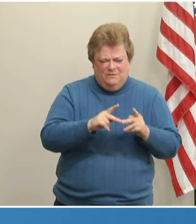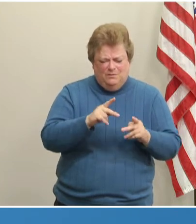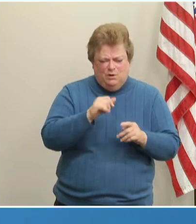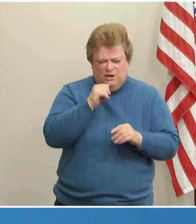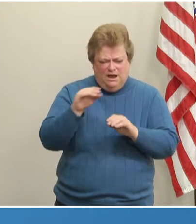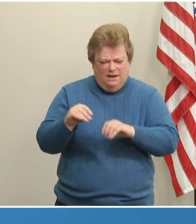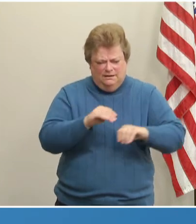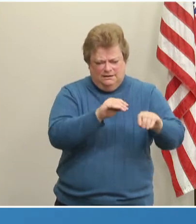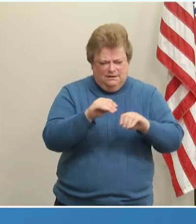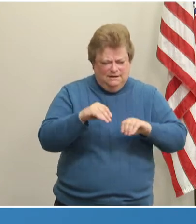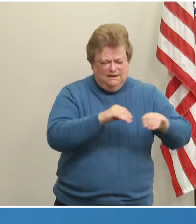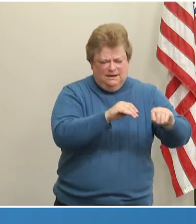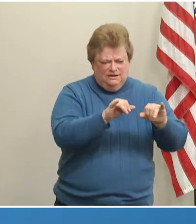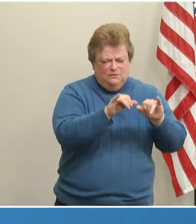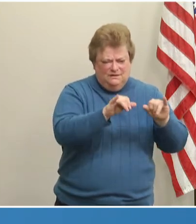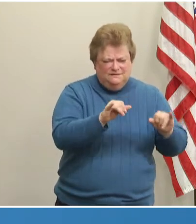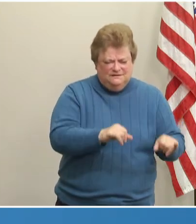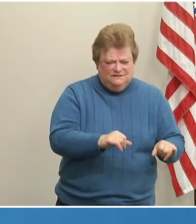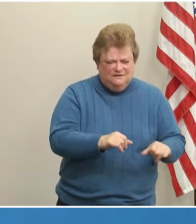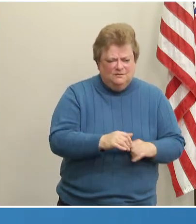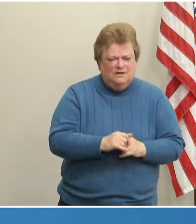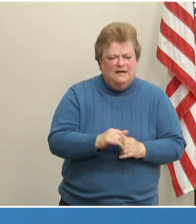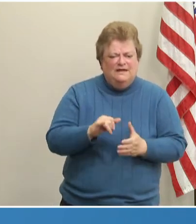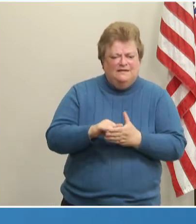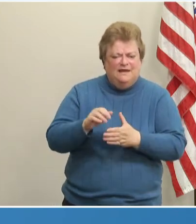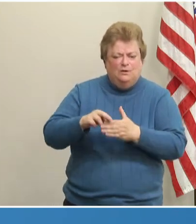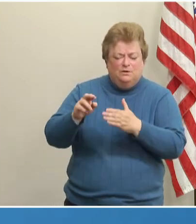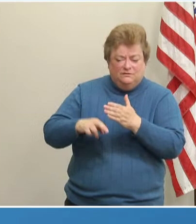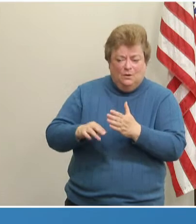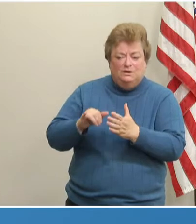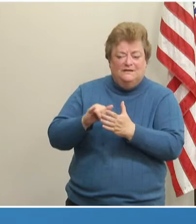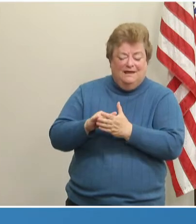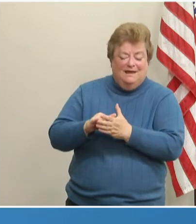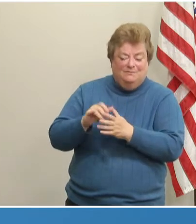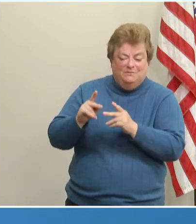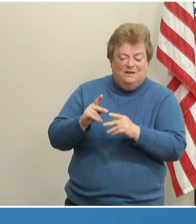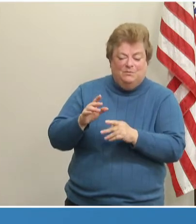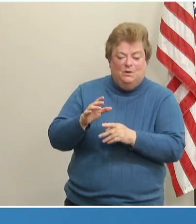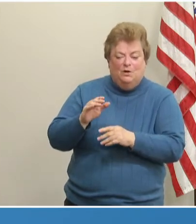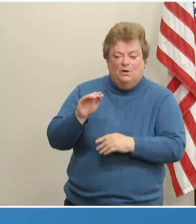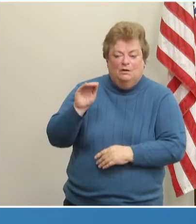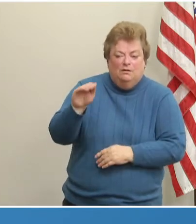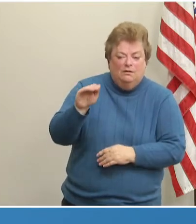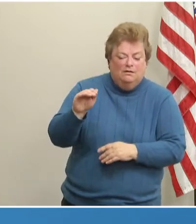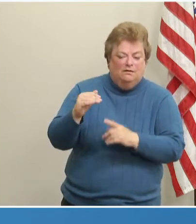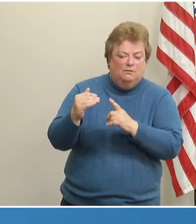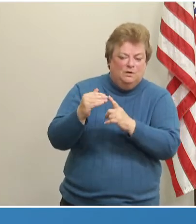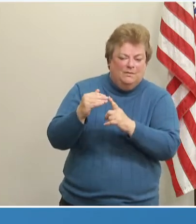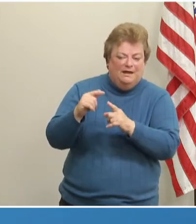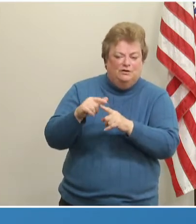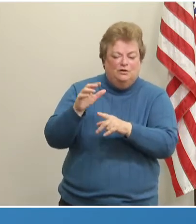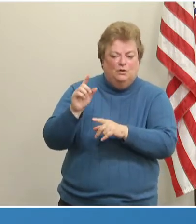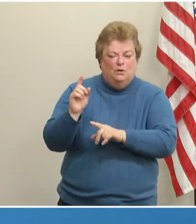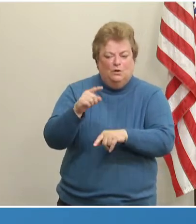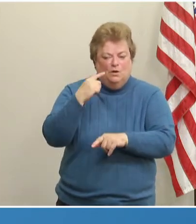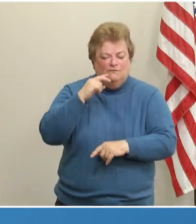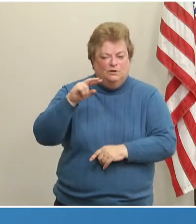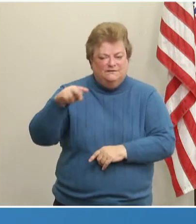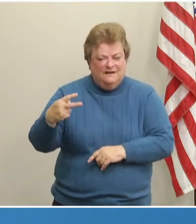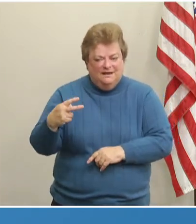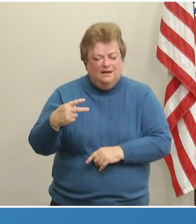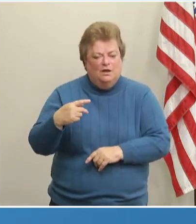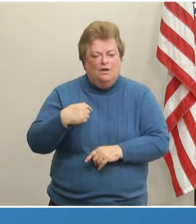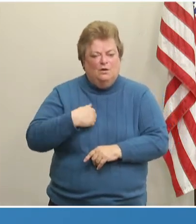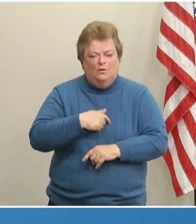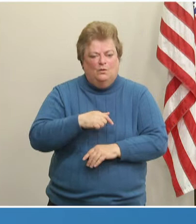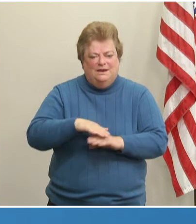in, and that's resulted in some people being notified to come in for a second dose when we didn't know they went elsewhere